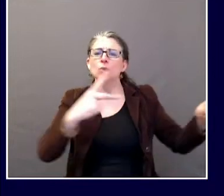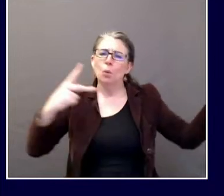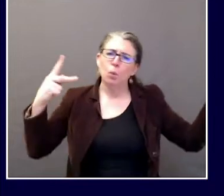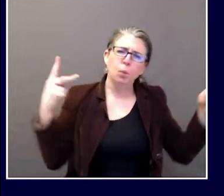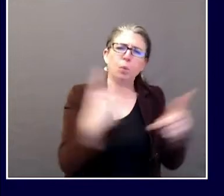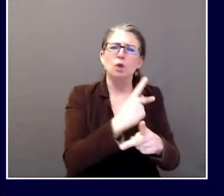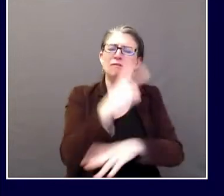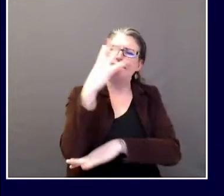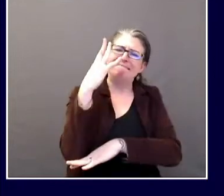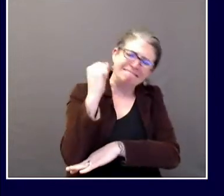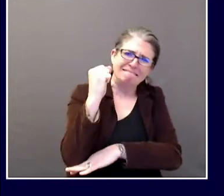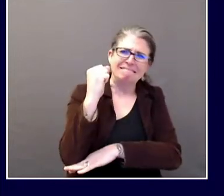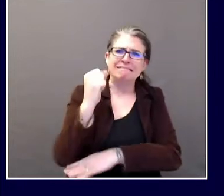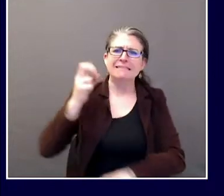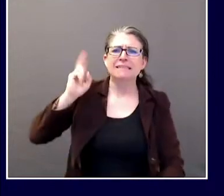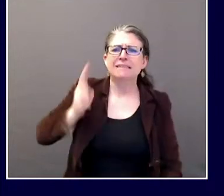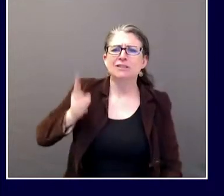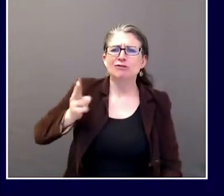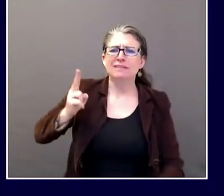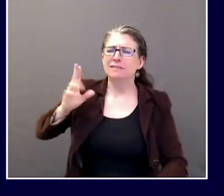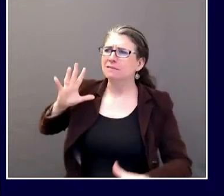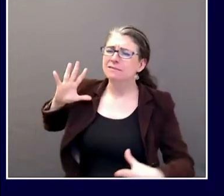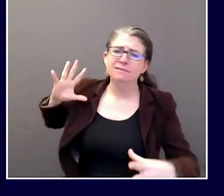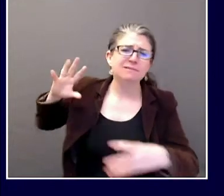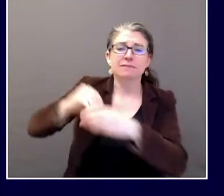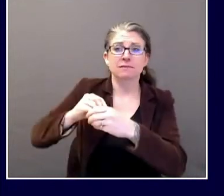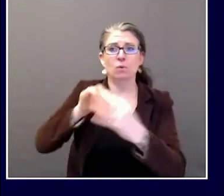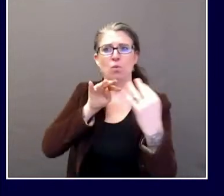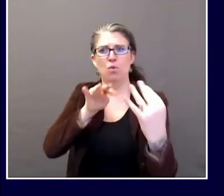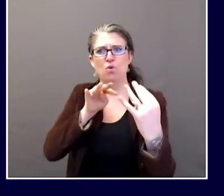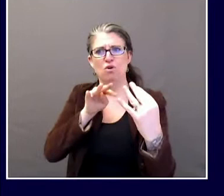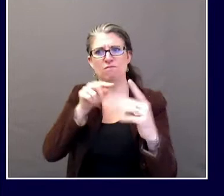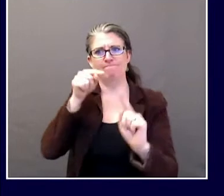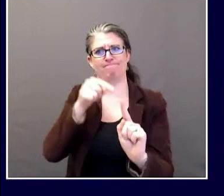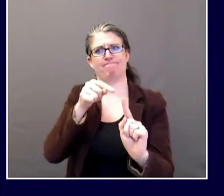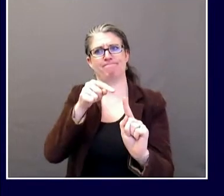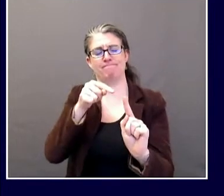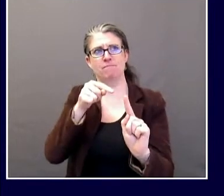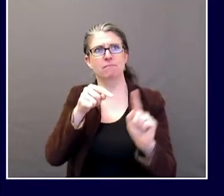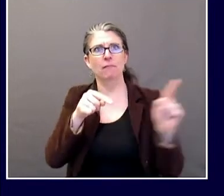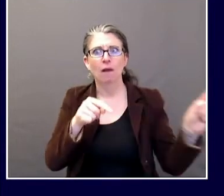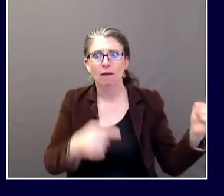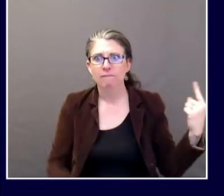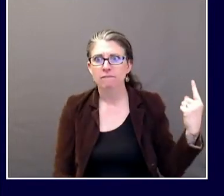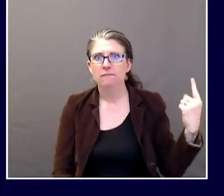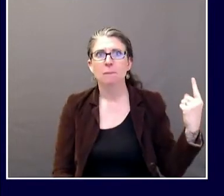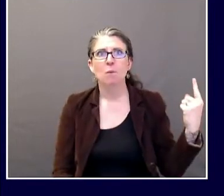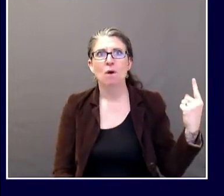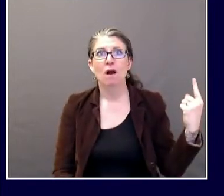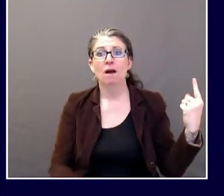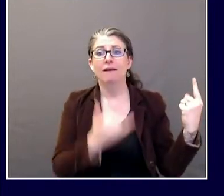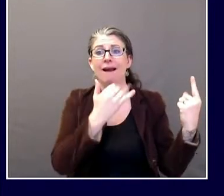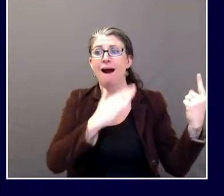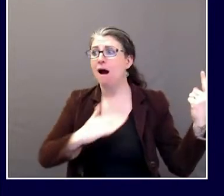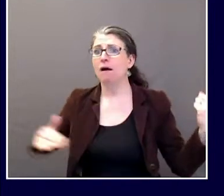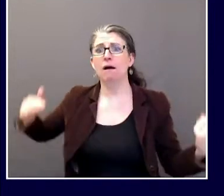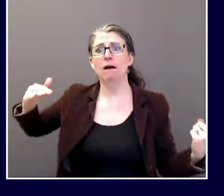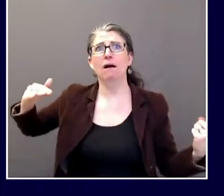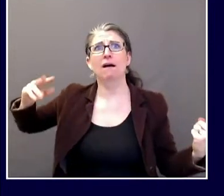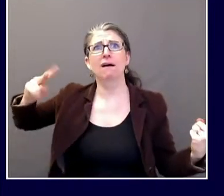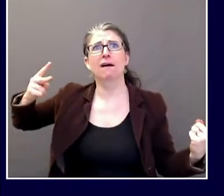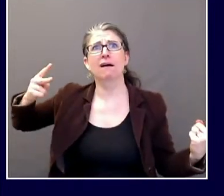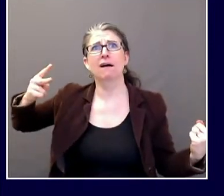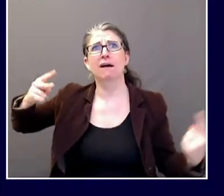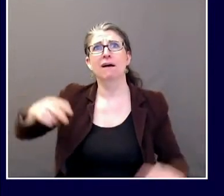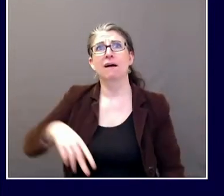405,399 service people who died during World War II. As of this morning, as I mentioned,